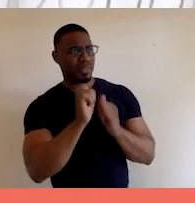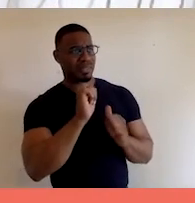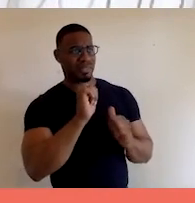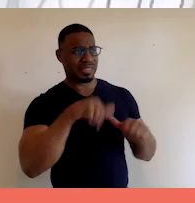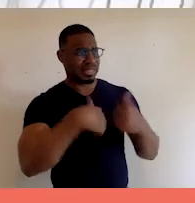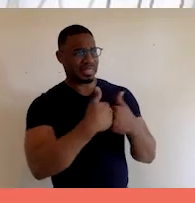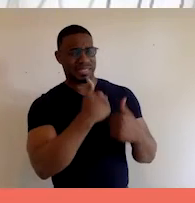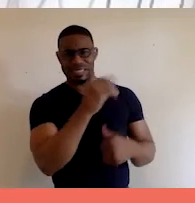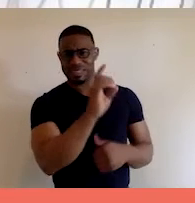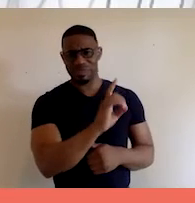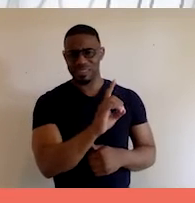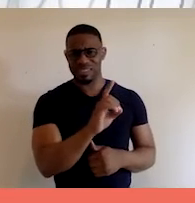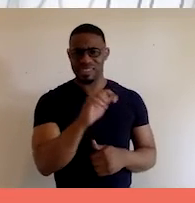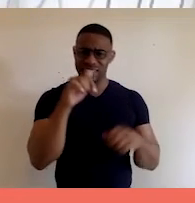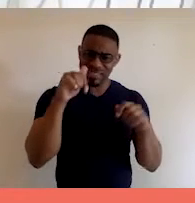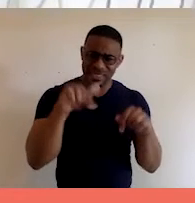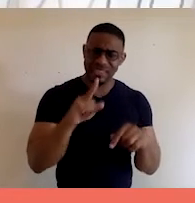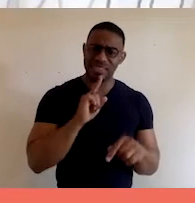This is